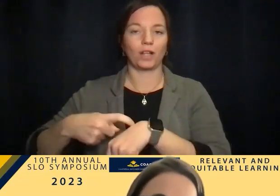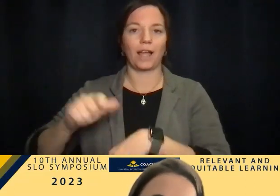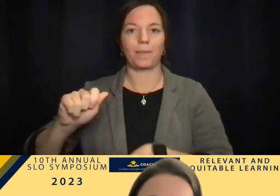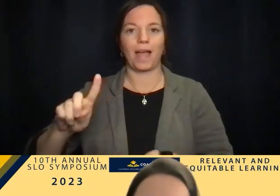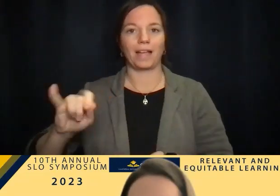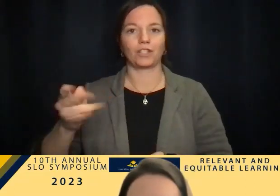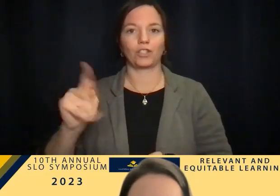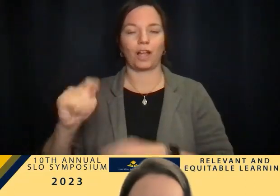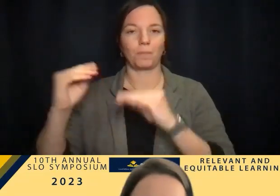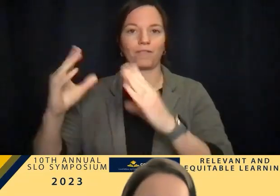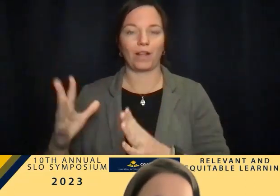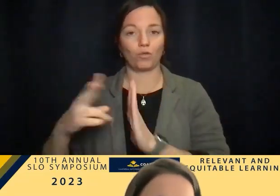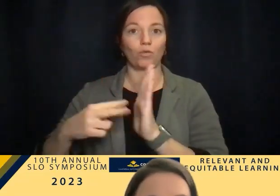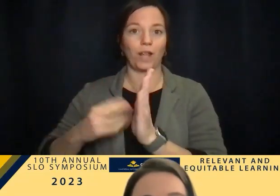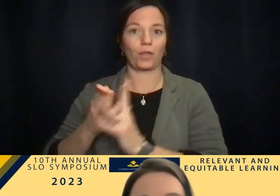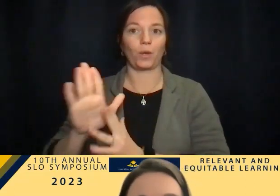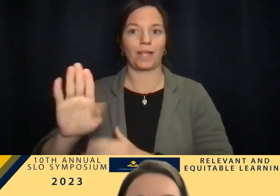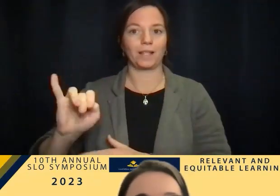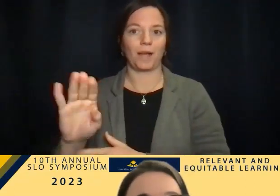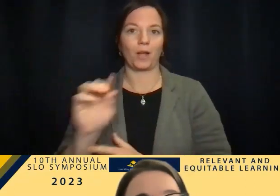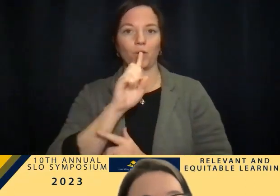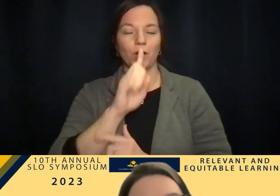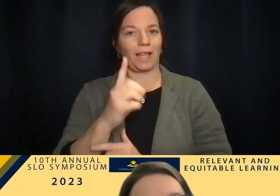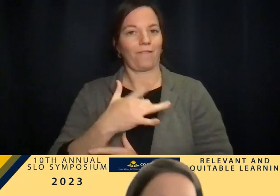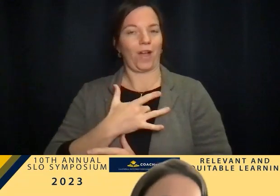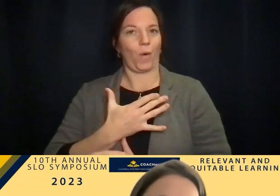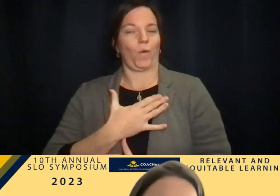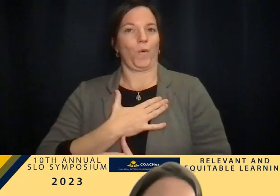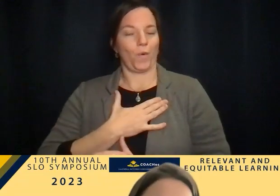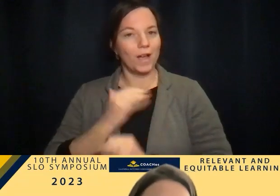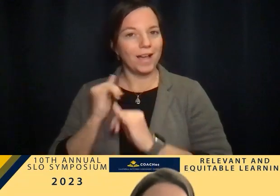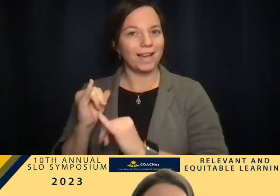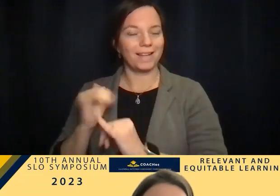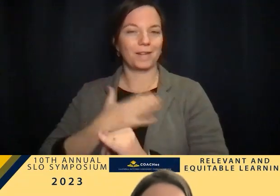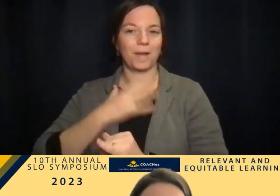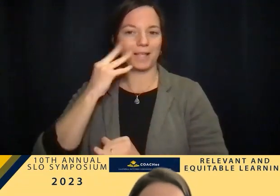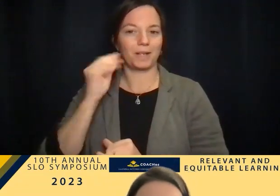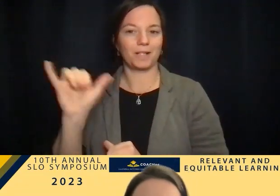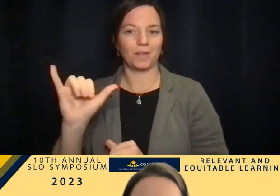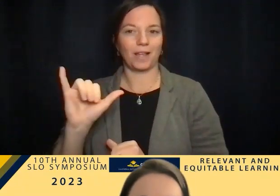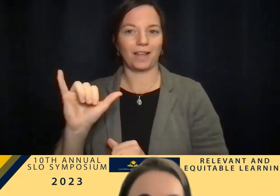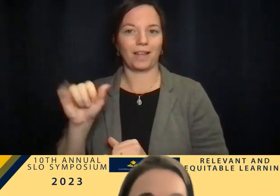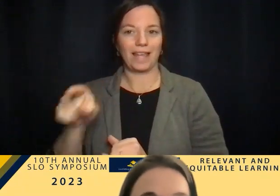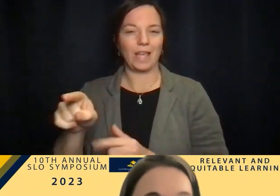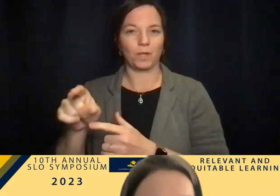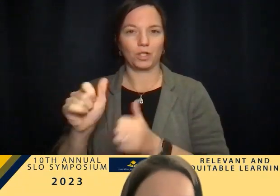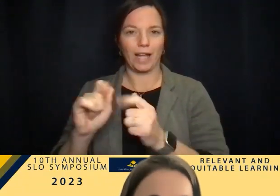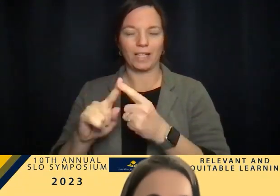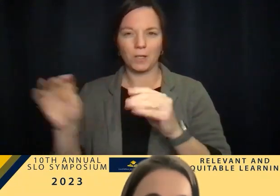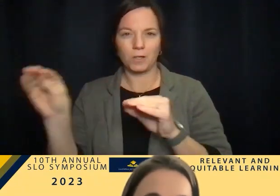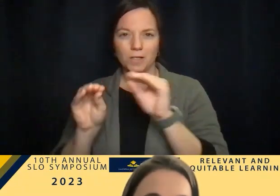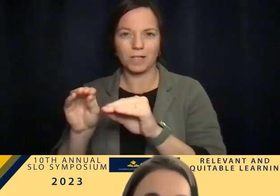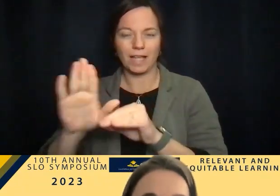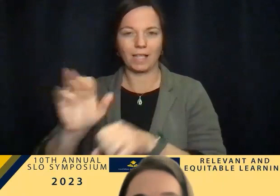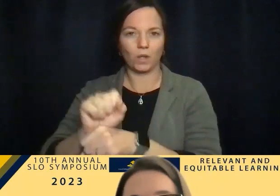and reading through his bio kind of just spoke to my experience as well, how he was piecing together his